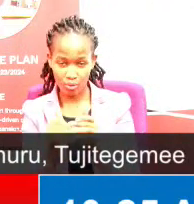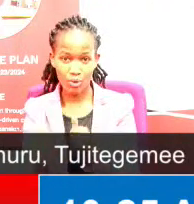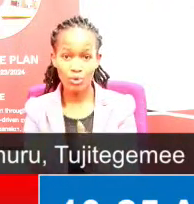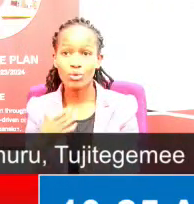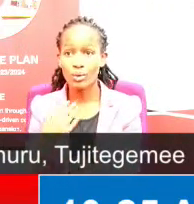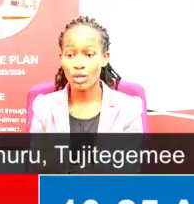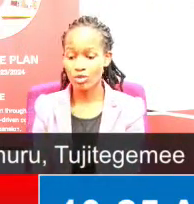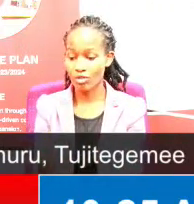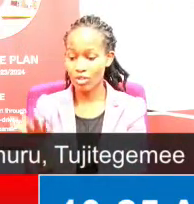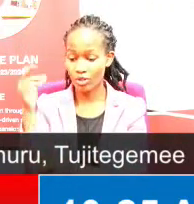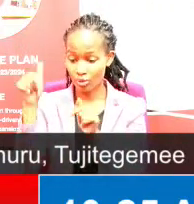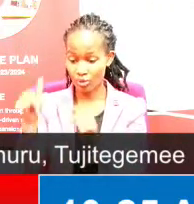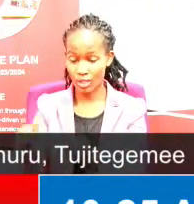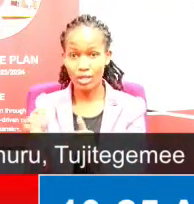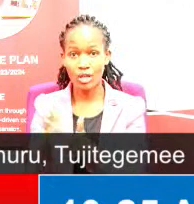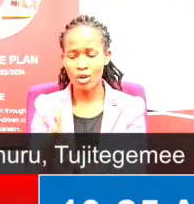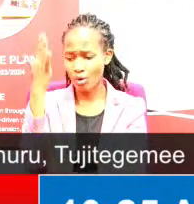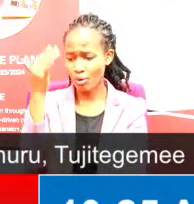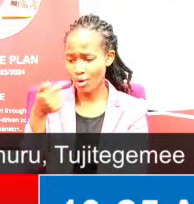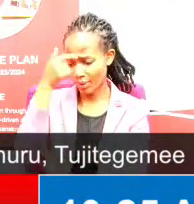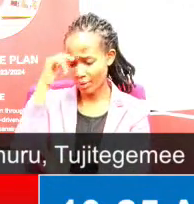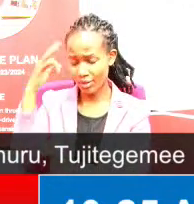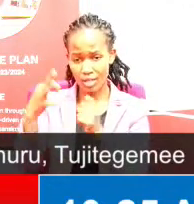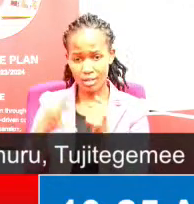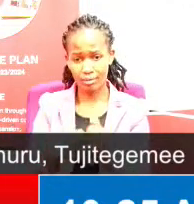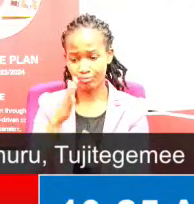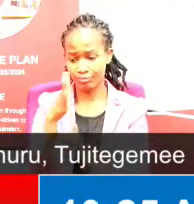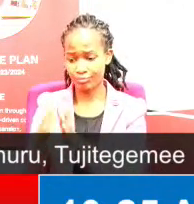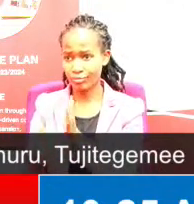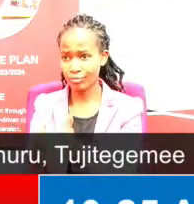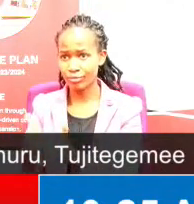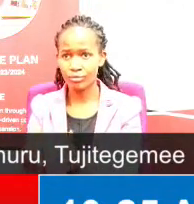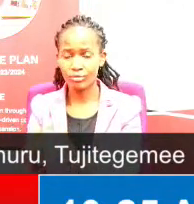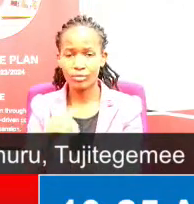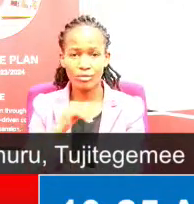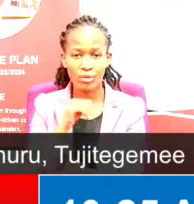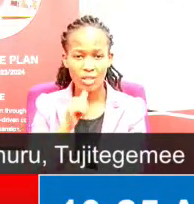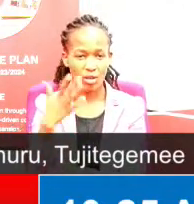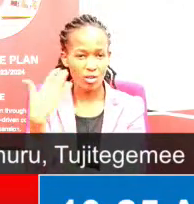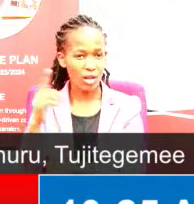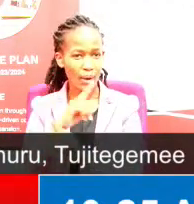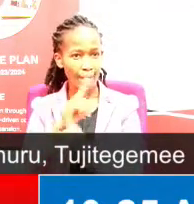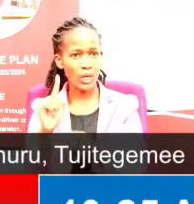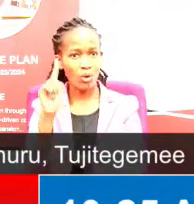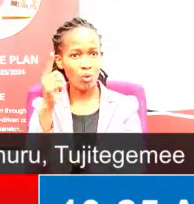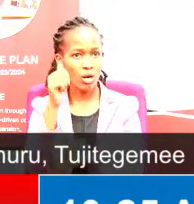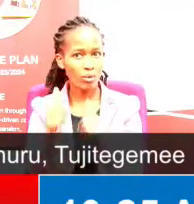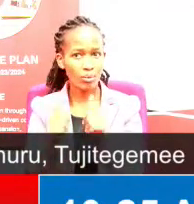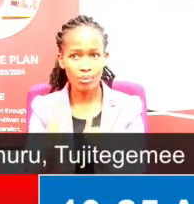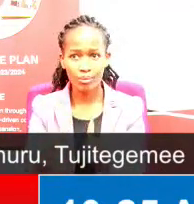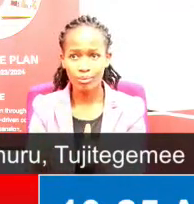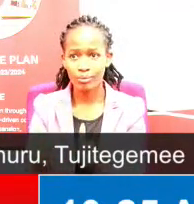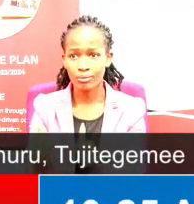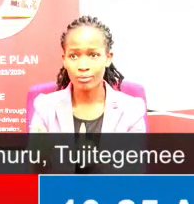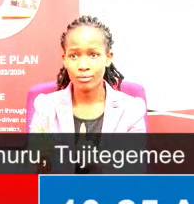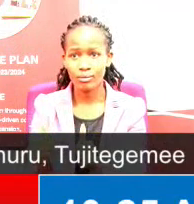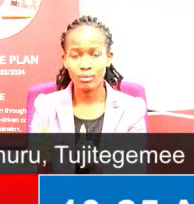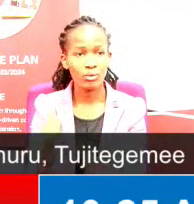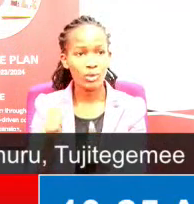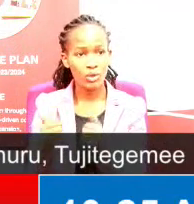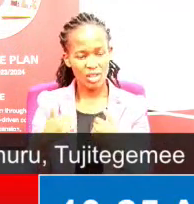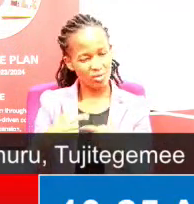about to launch today. Because this 8th corporate plan is not a truncated document, it is one that stems up from a previous